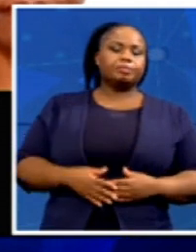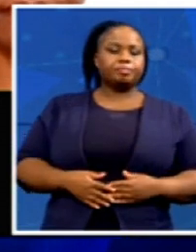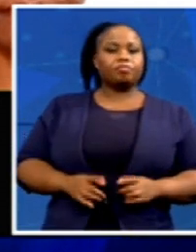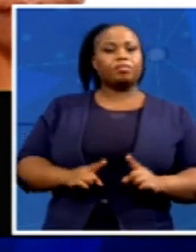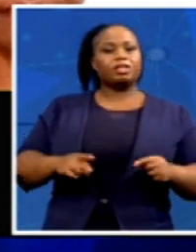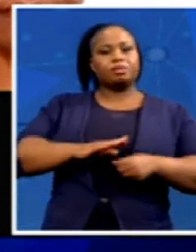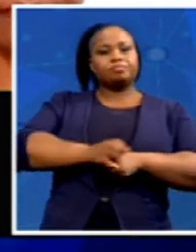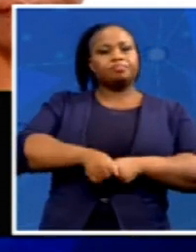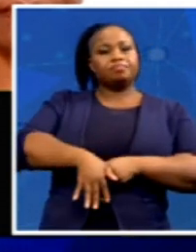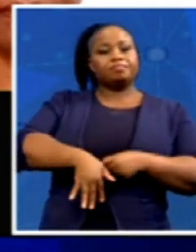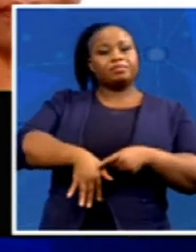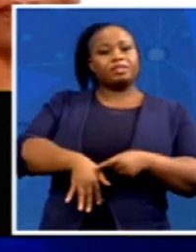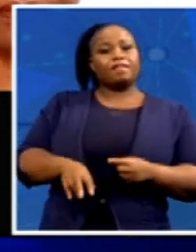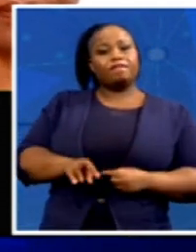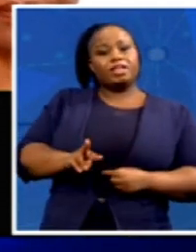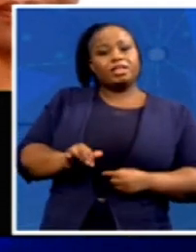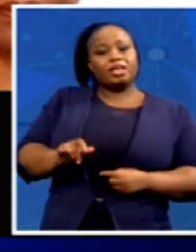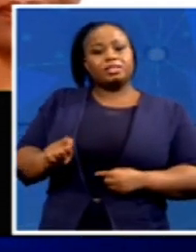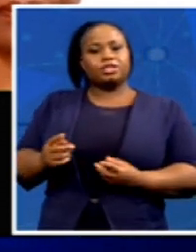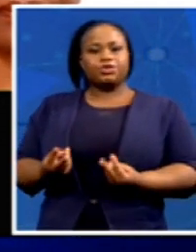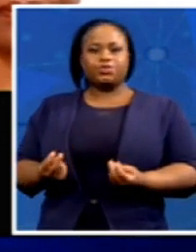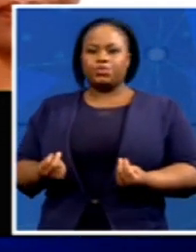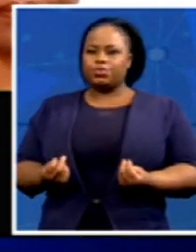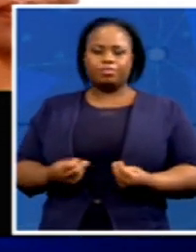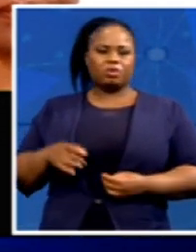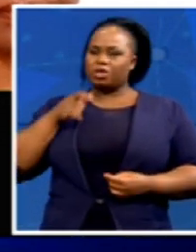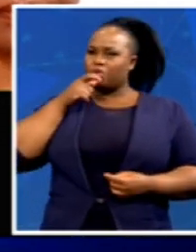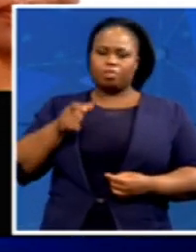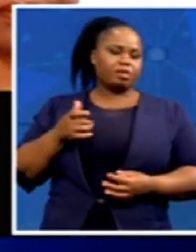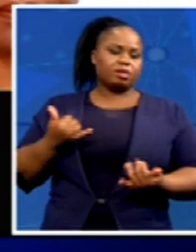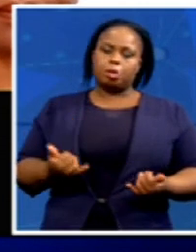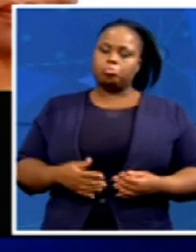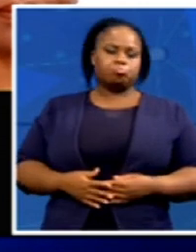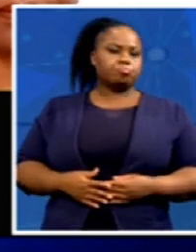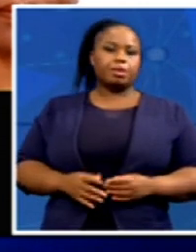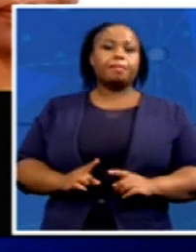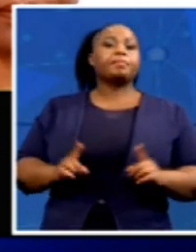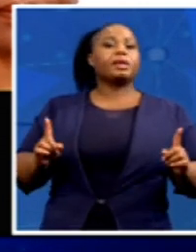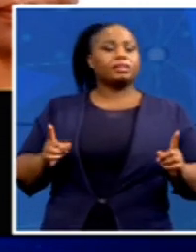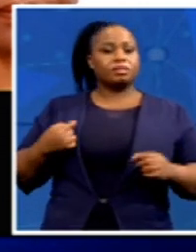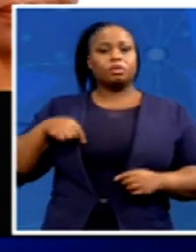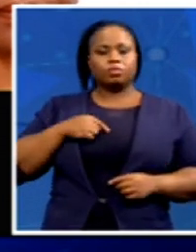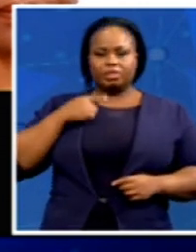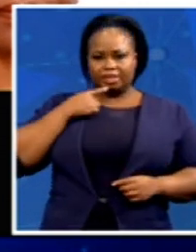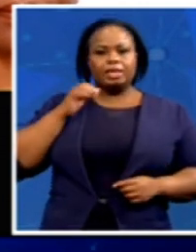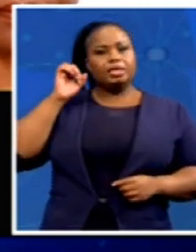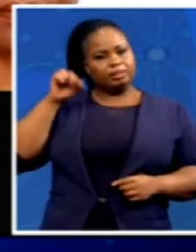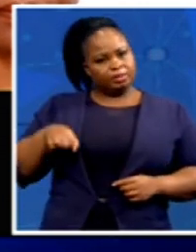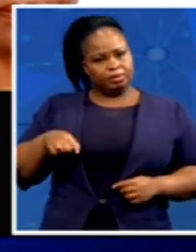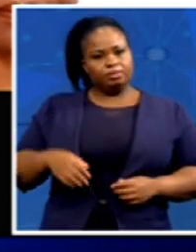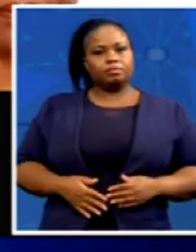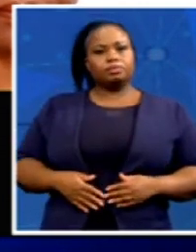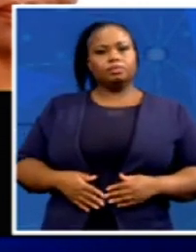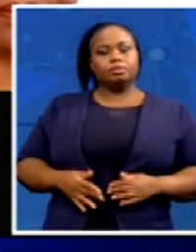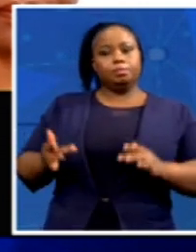is, we will not comment on that now, other than saying that, to say that, yes, we are in contact with the authorities in